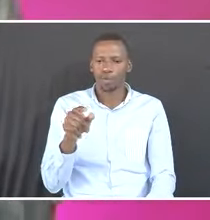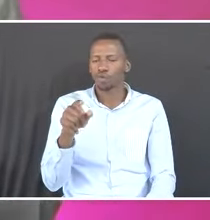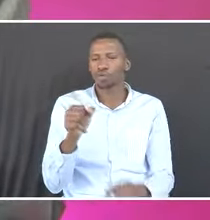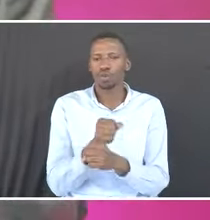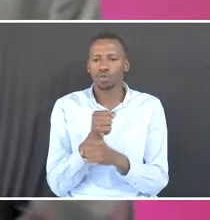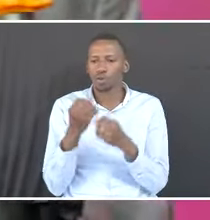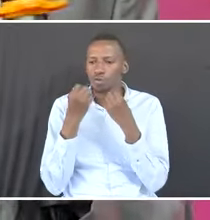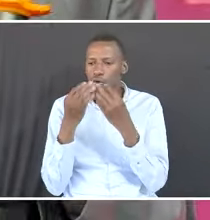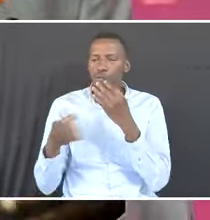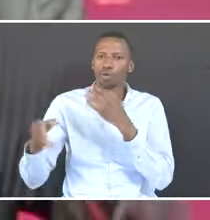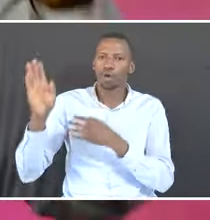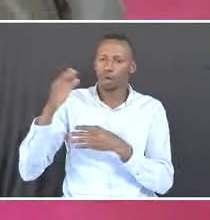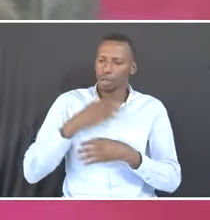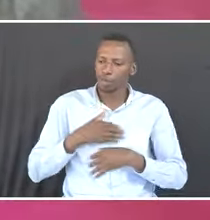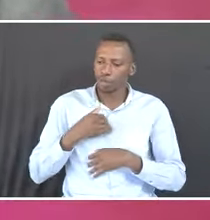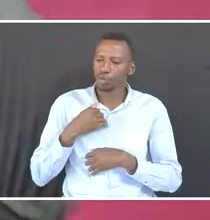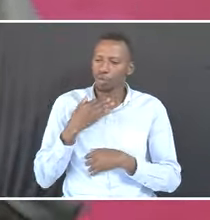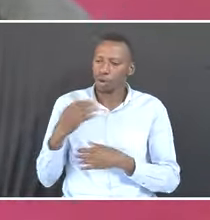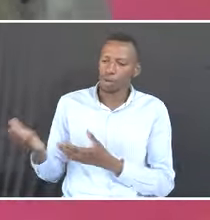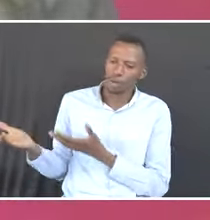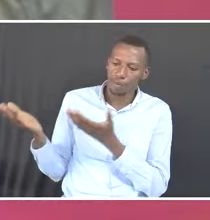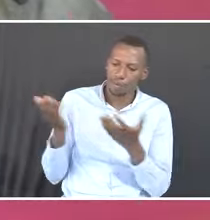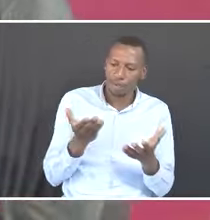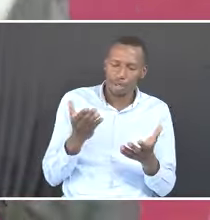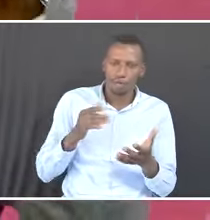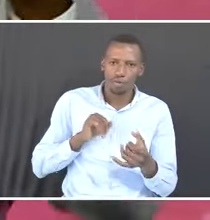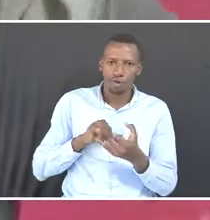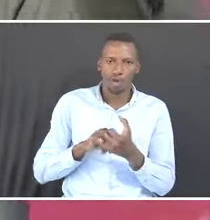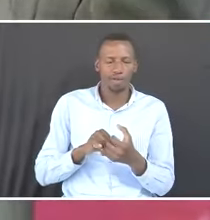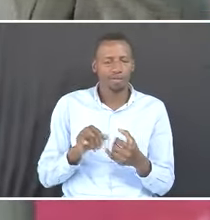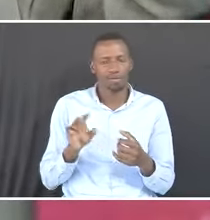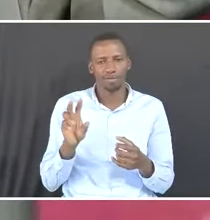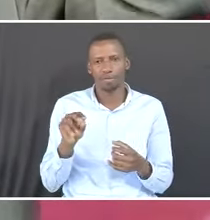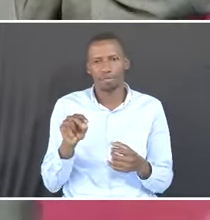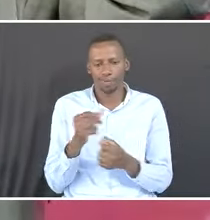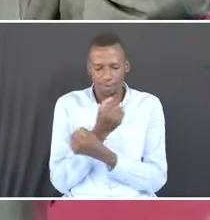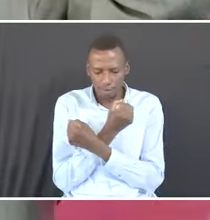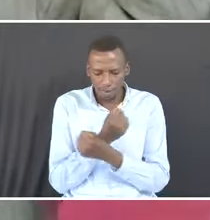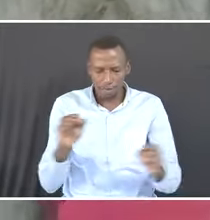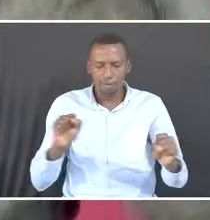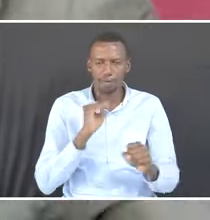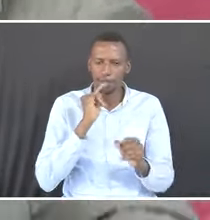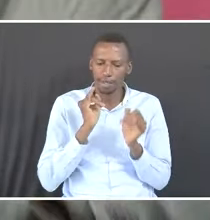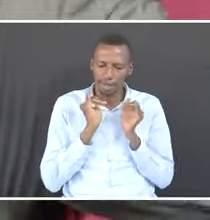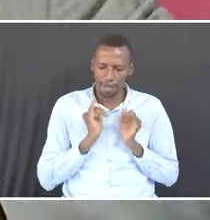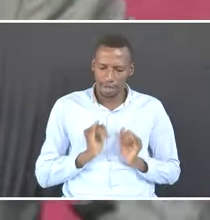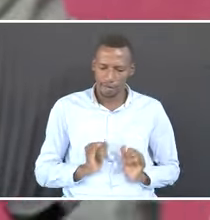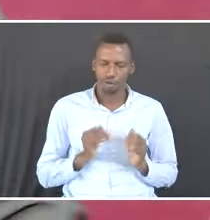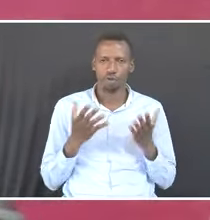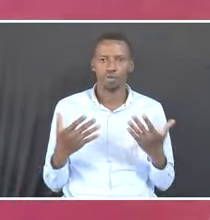wife. Nothing like that. You stand an individual. Salvation is an individual matter.